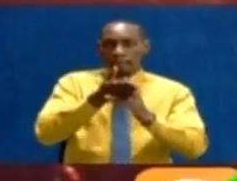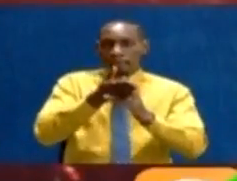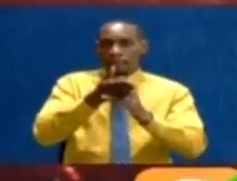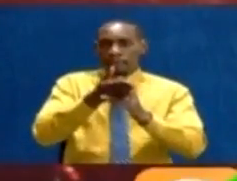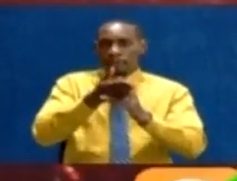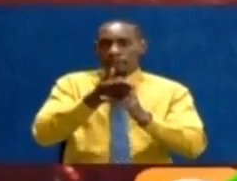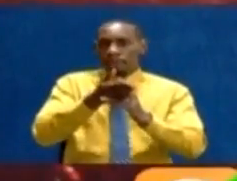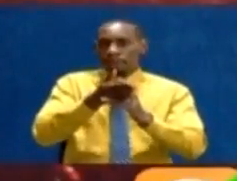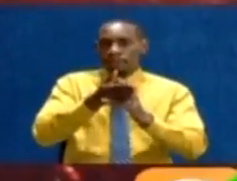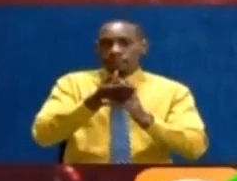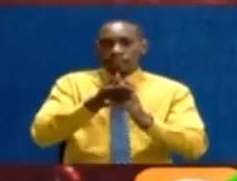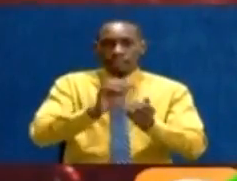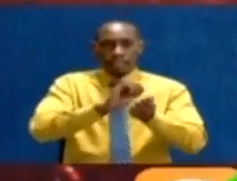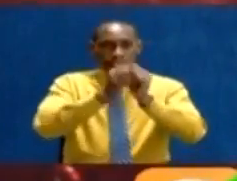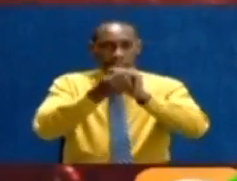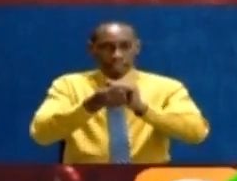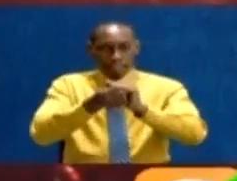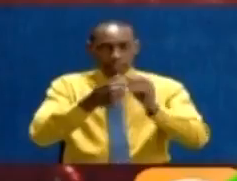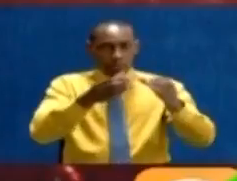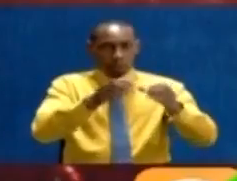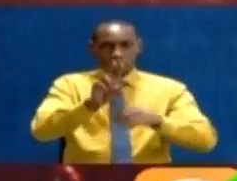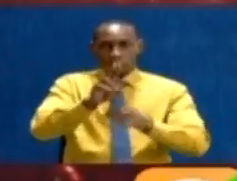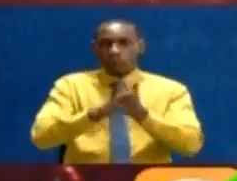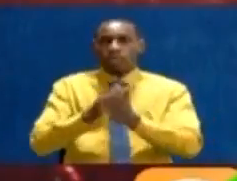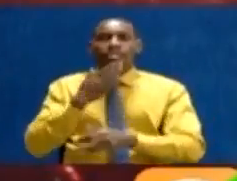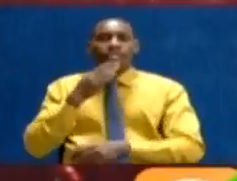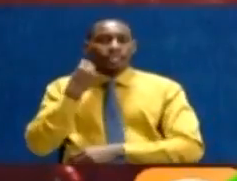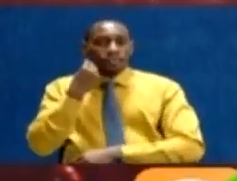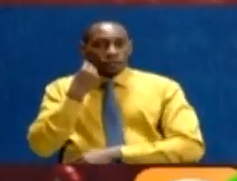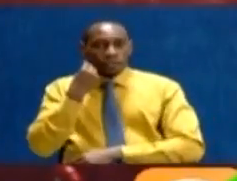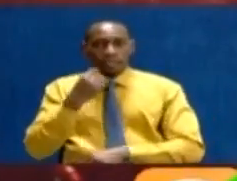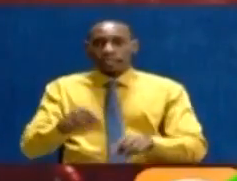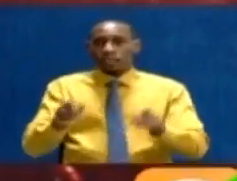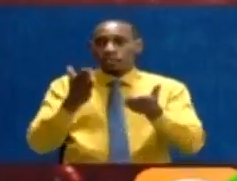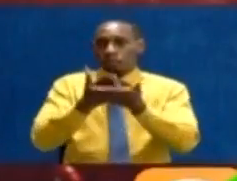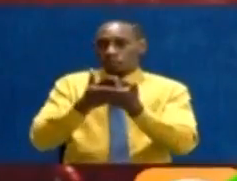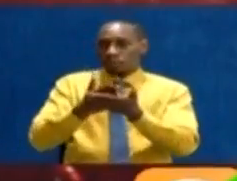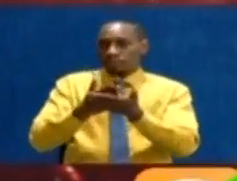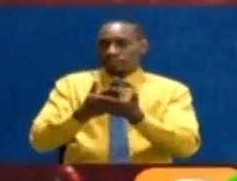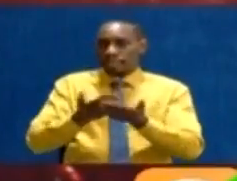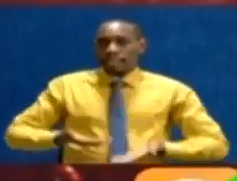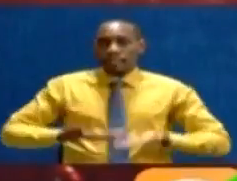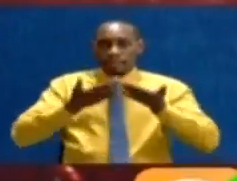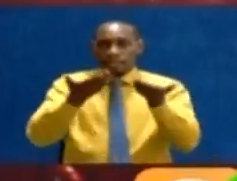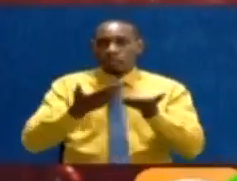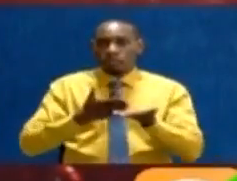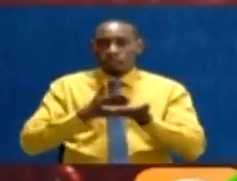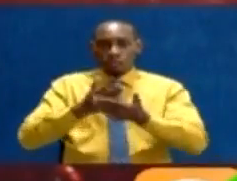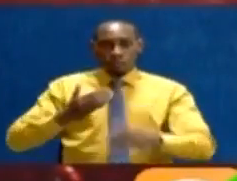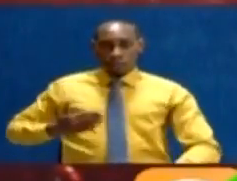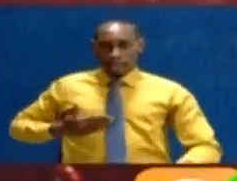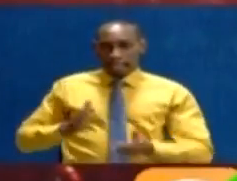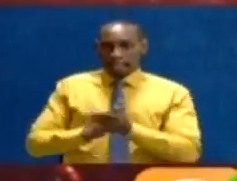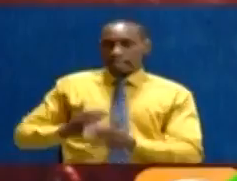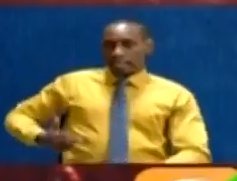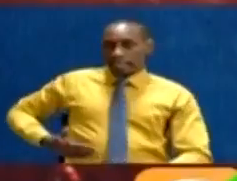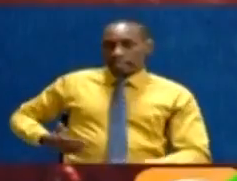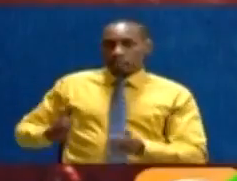receptor, the angiotensin-converting enzyme 2, and diabetes mellitus. ACE2 is largely expressed by cells in the lungs,